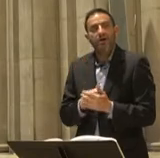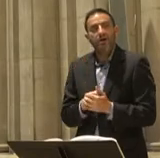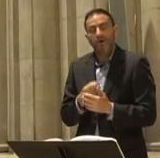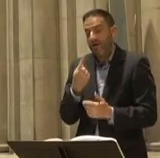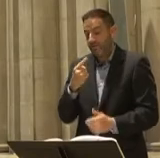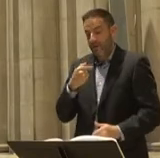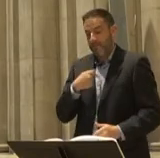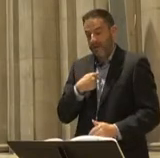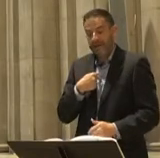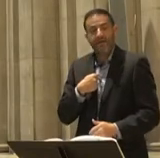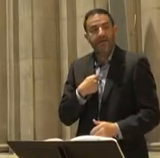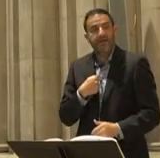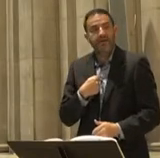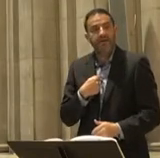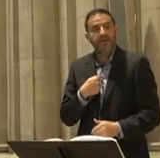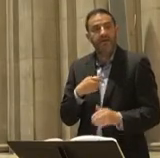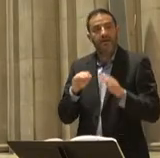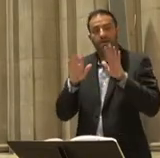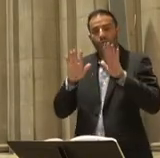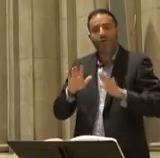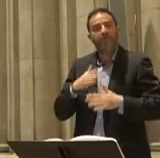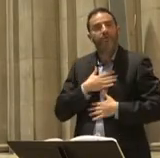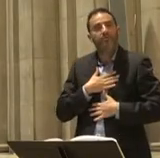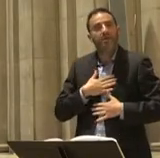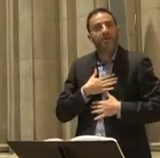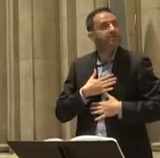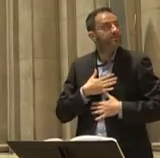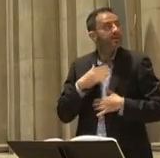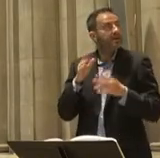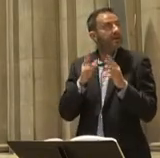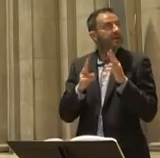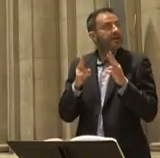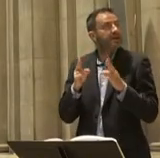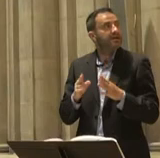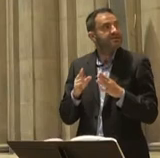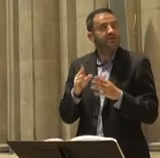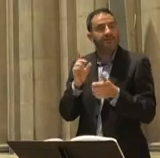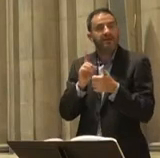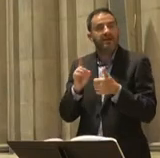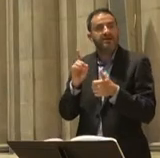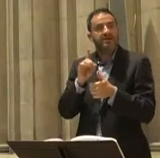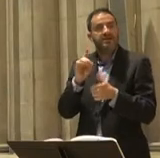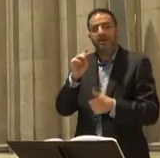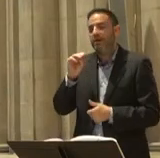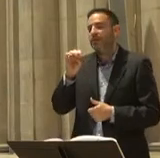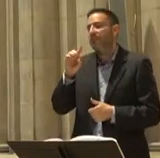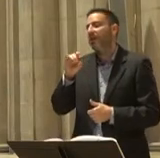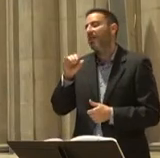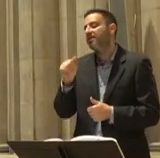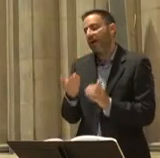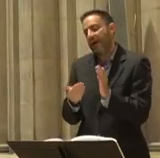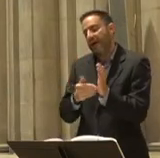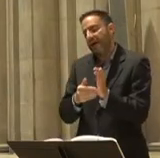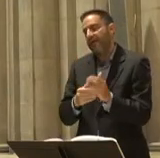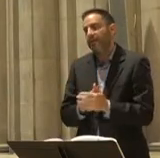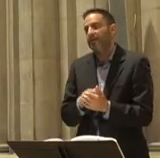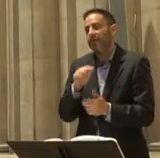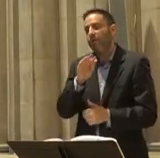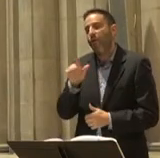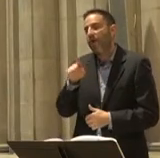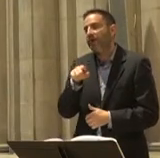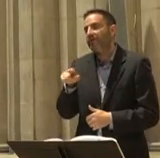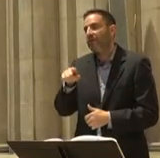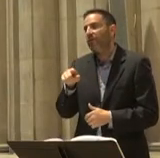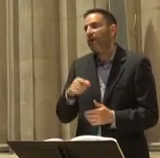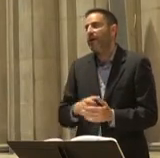for Pletcher and for me, it is a tremendous pleasure to be the guests of Dean Randy and Melissa again, and all of you as